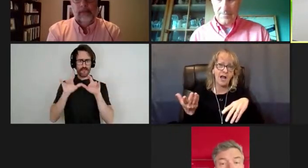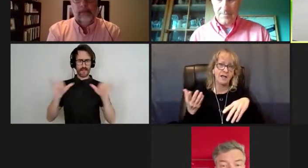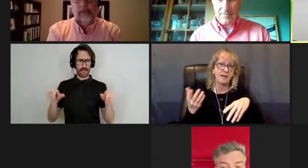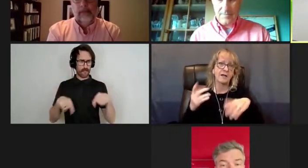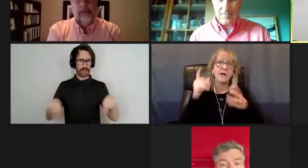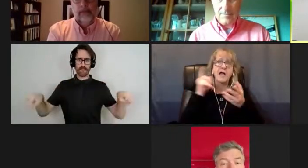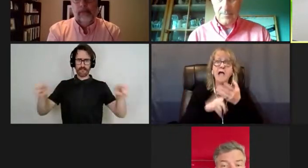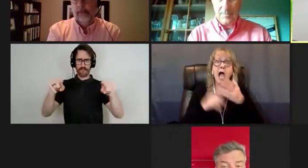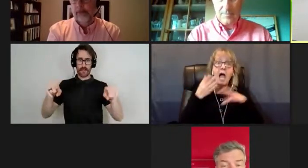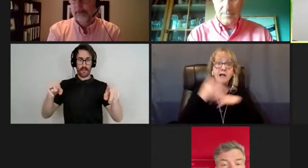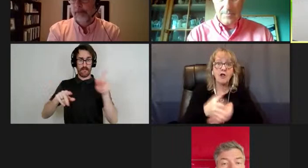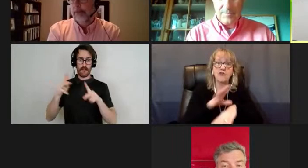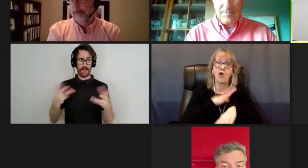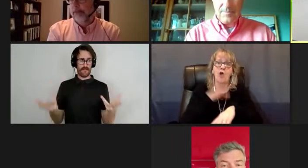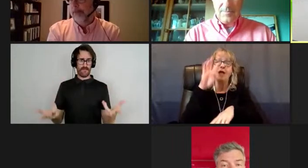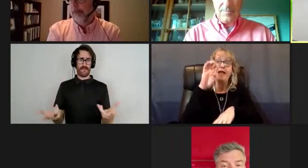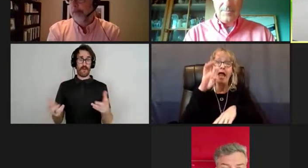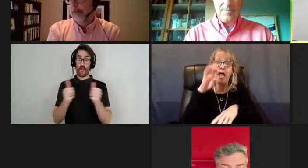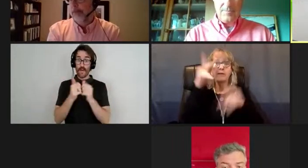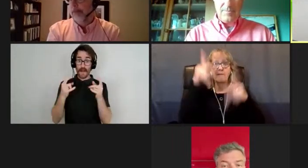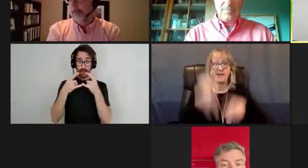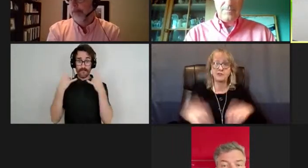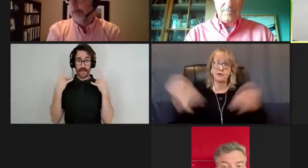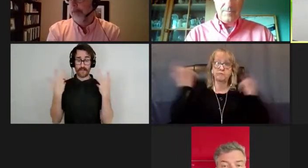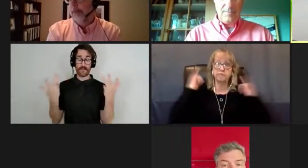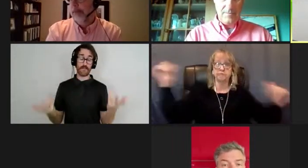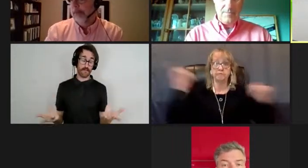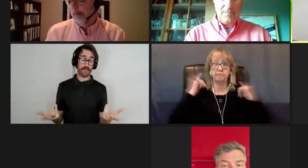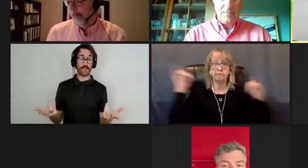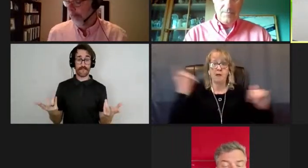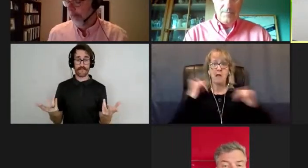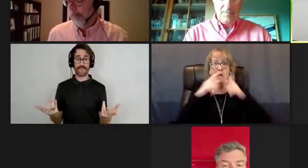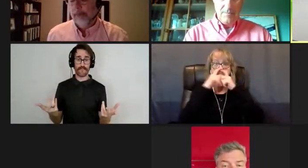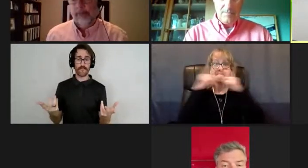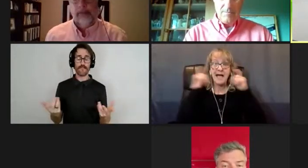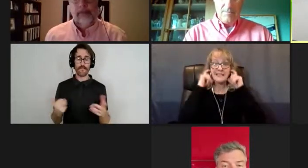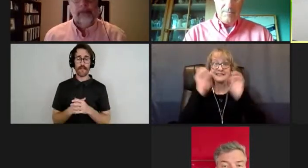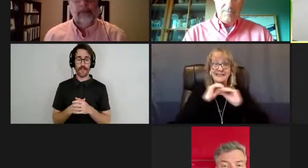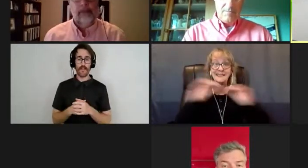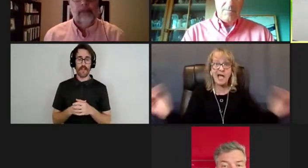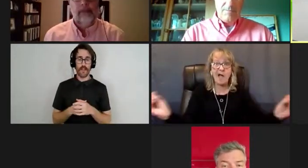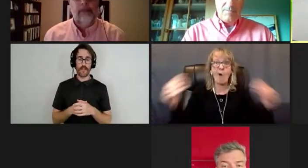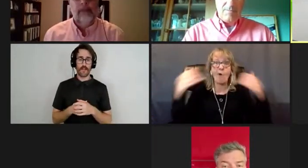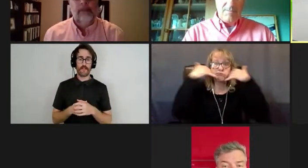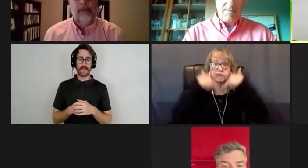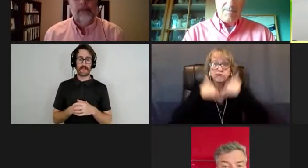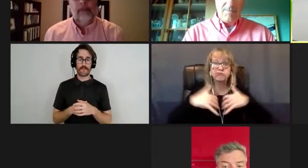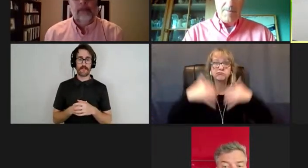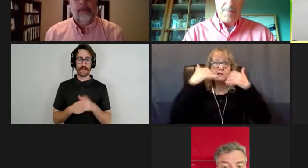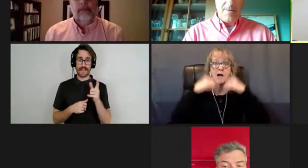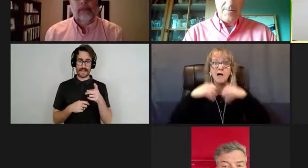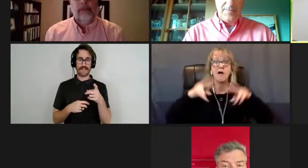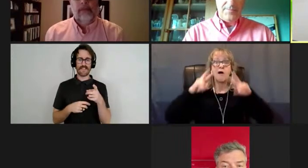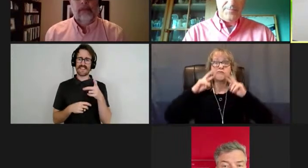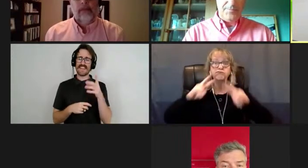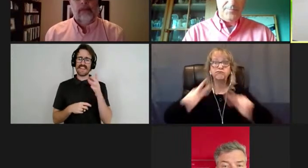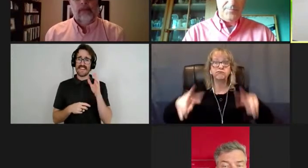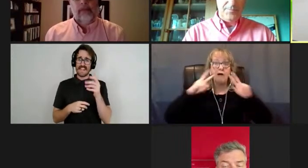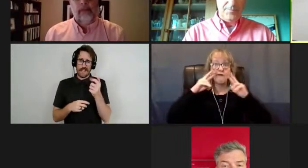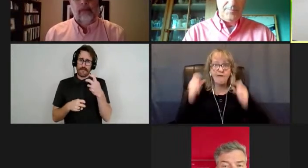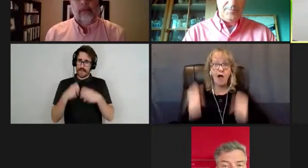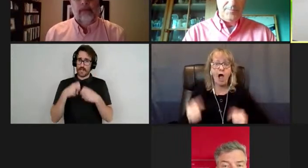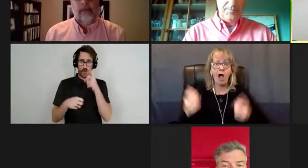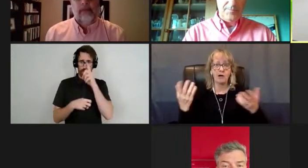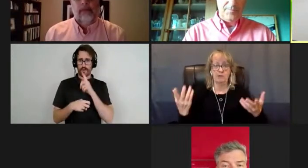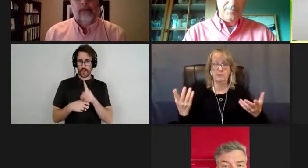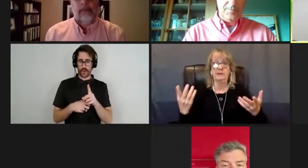people that need to be working out without masks, et cetera. So we're looking at that. It seems to be a problem sector for us right now. So we're looking at that.